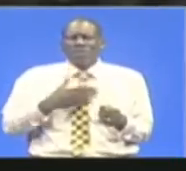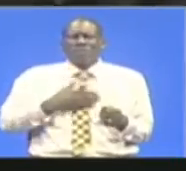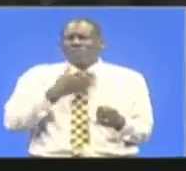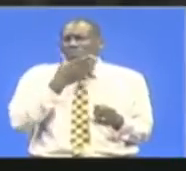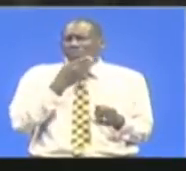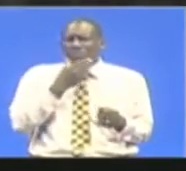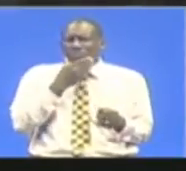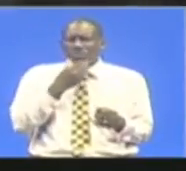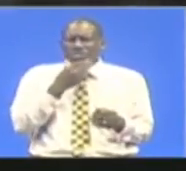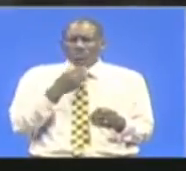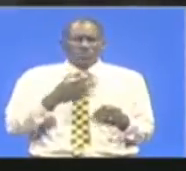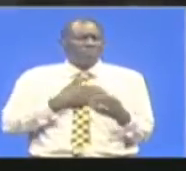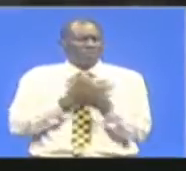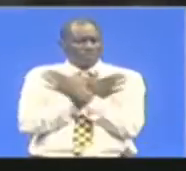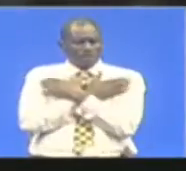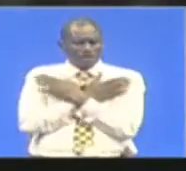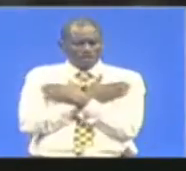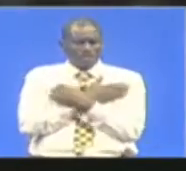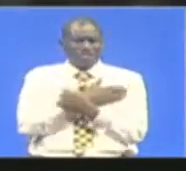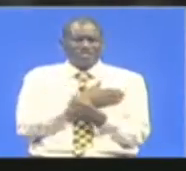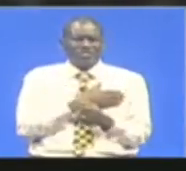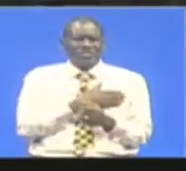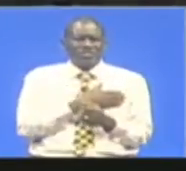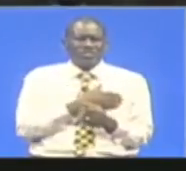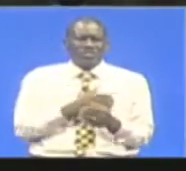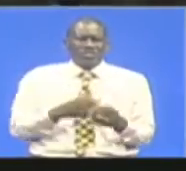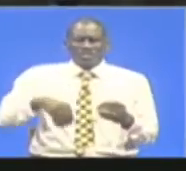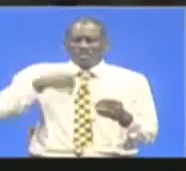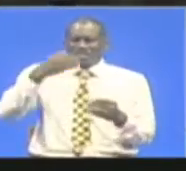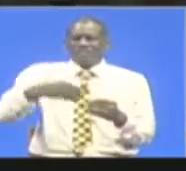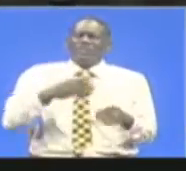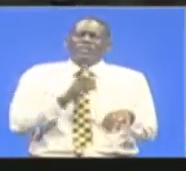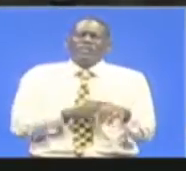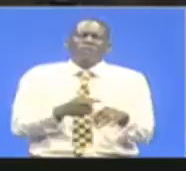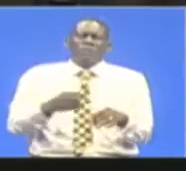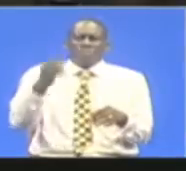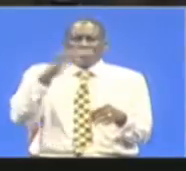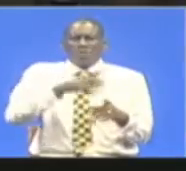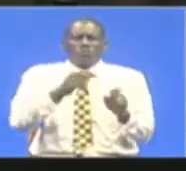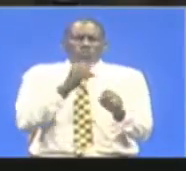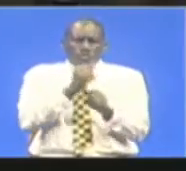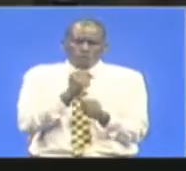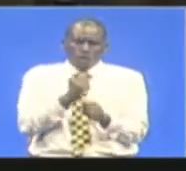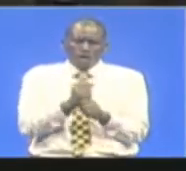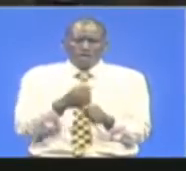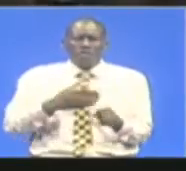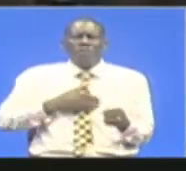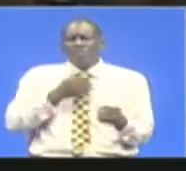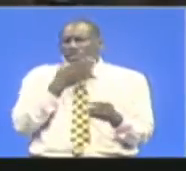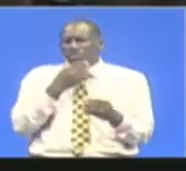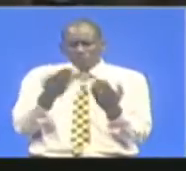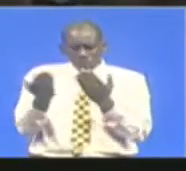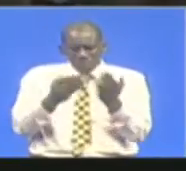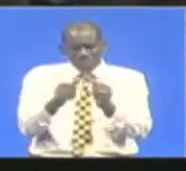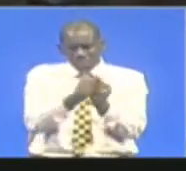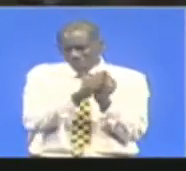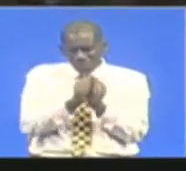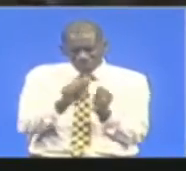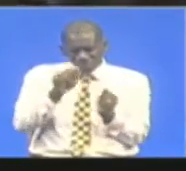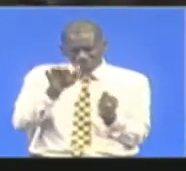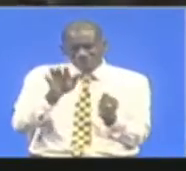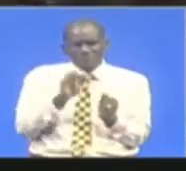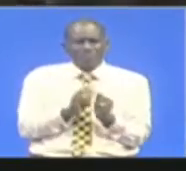alikuwa mtu humble kwa family. Hata kila siku alipotoka kazini, alikuja tunafanya revision naye.